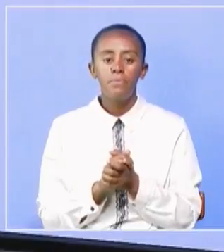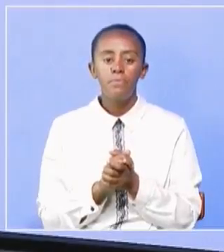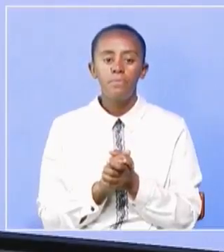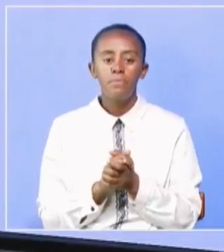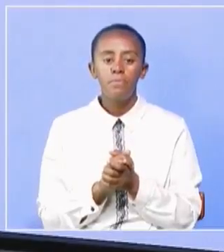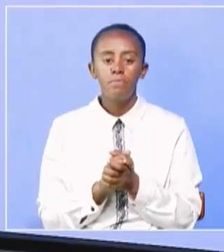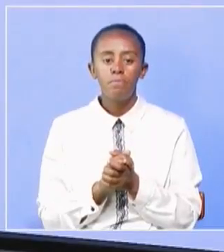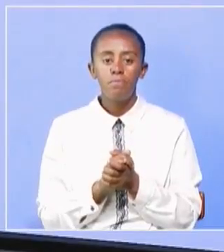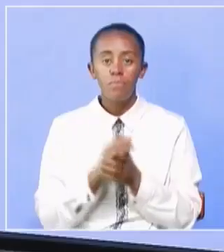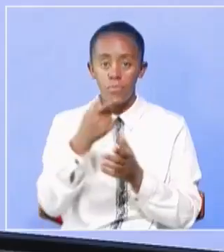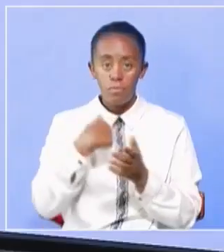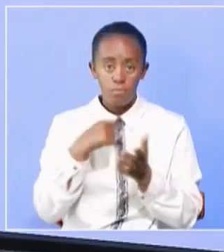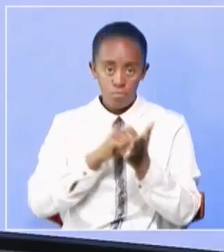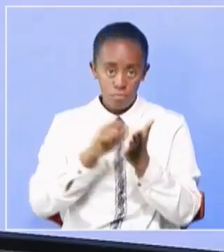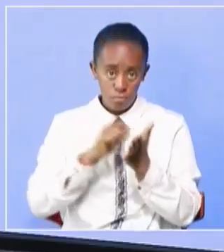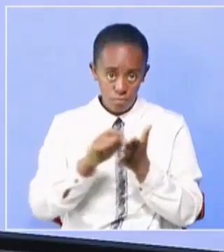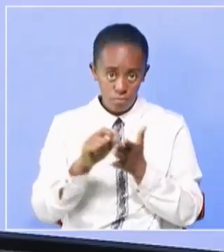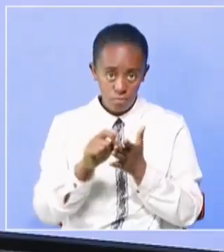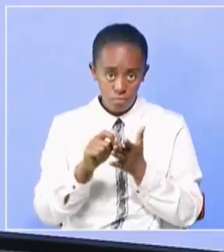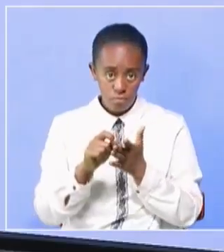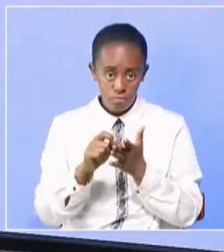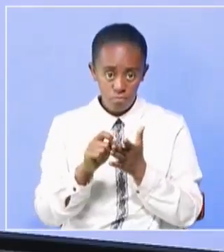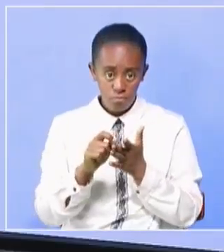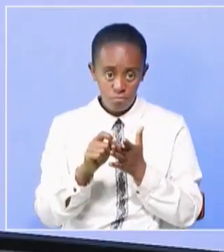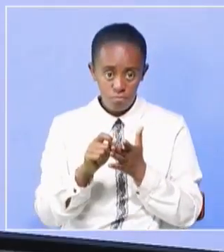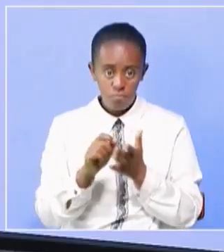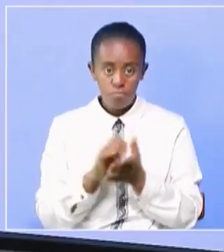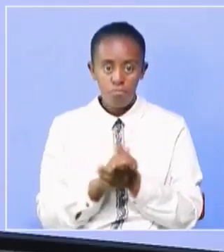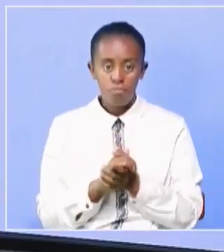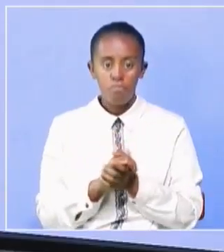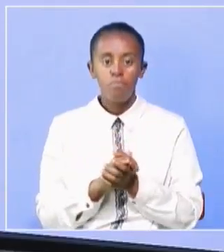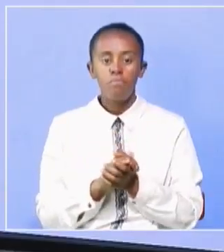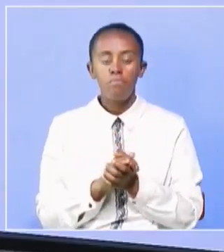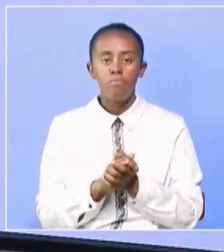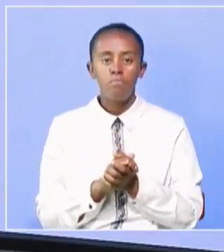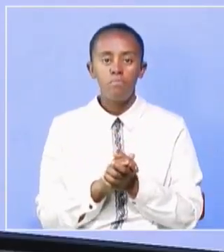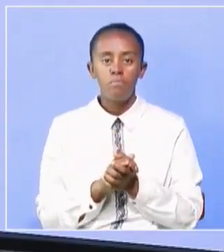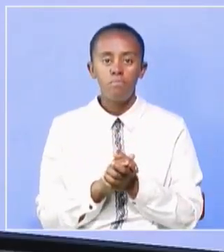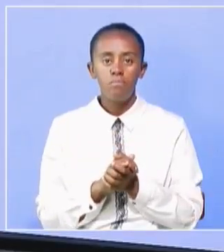I will write the words here in case, okay? Just in case for you.